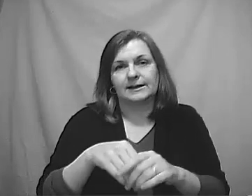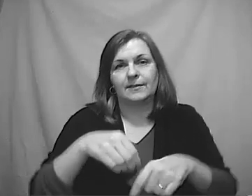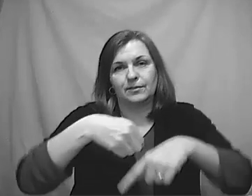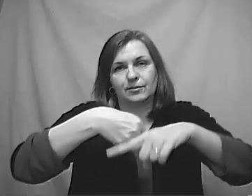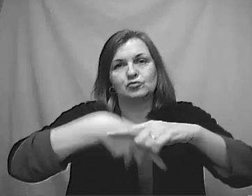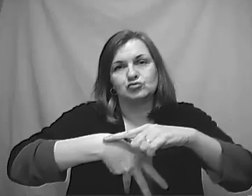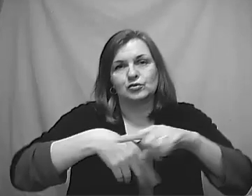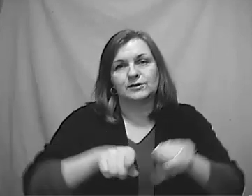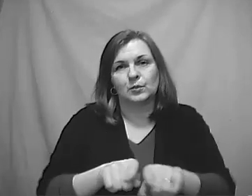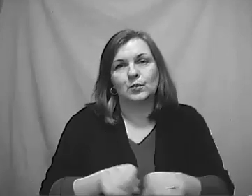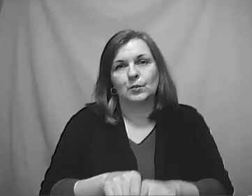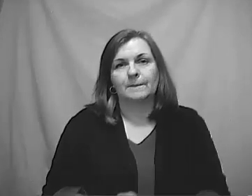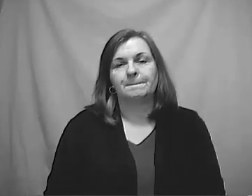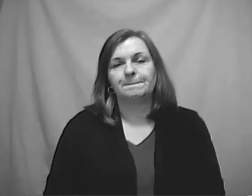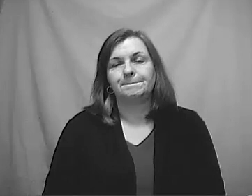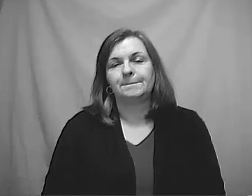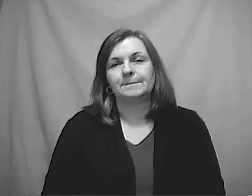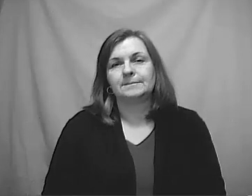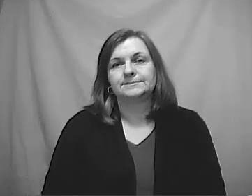well.